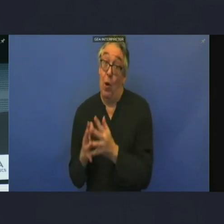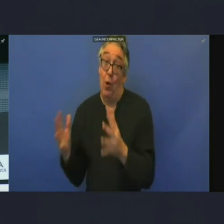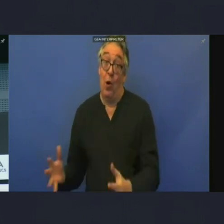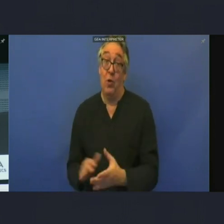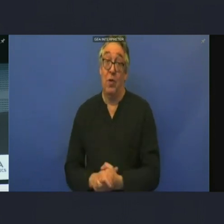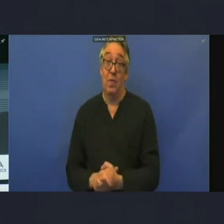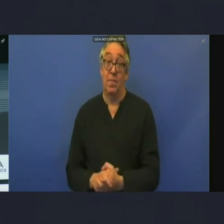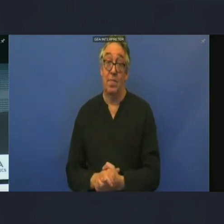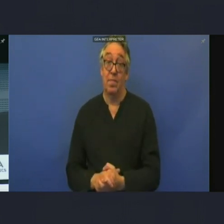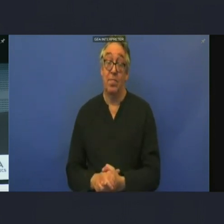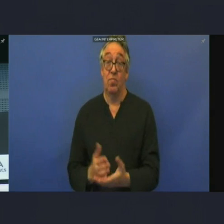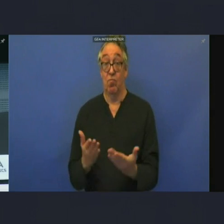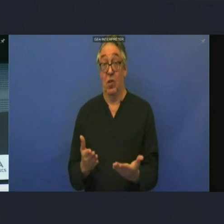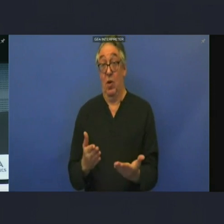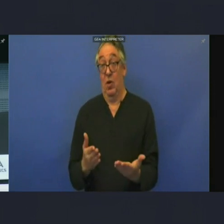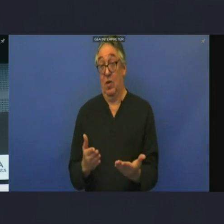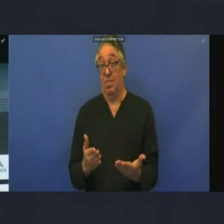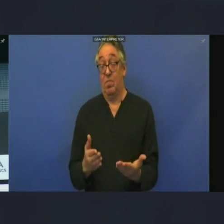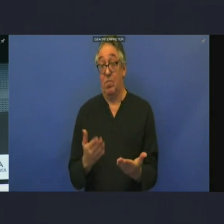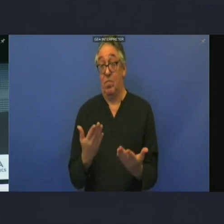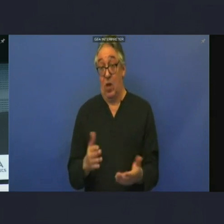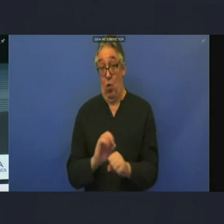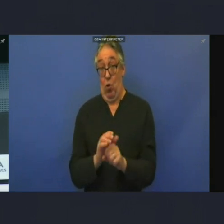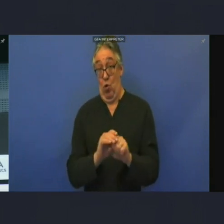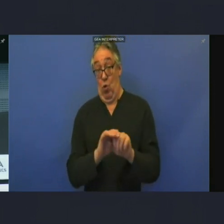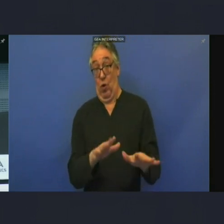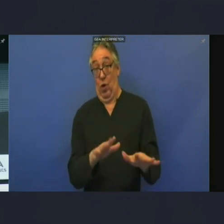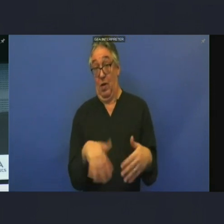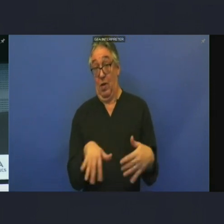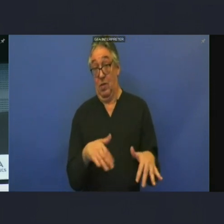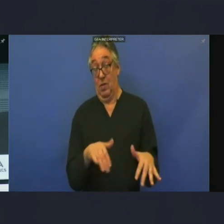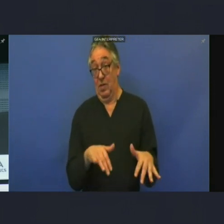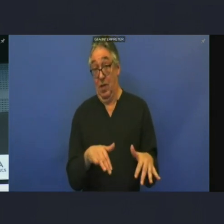shown us how important and how urgent is to do the job.